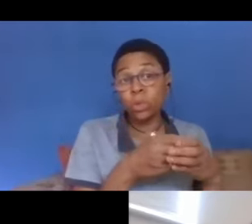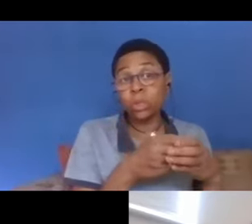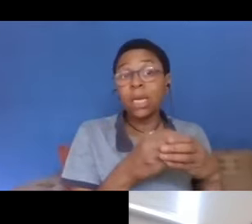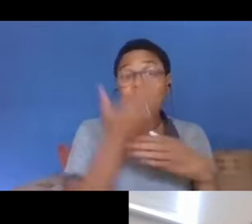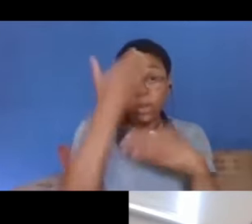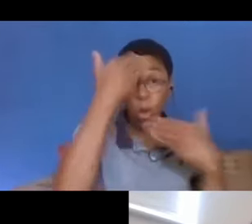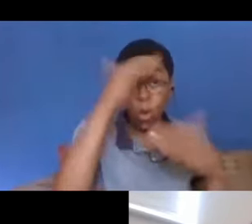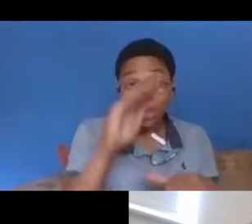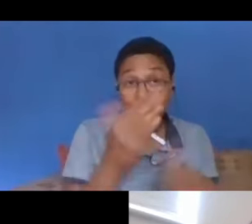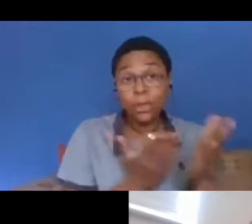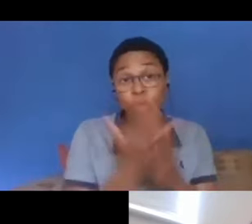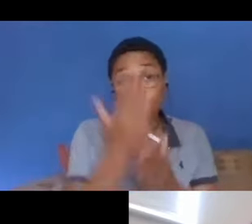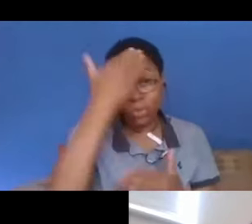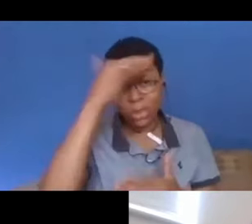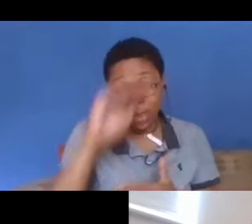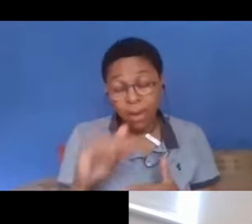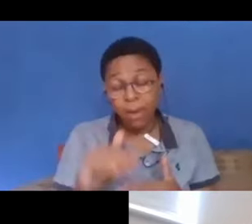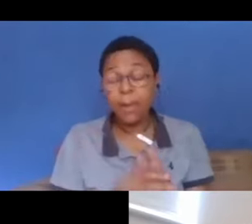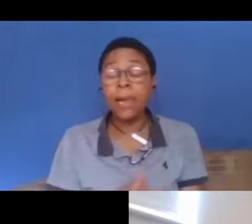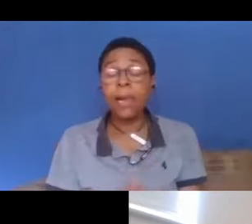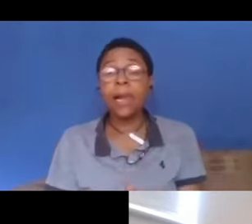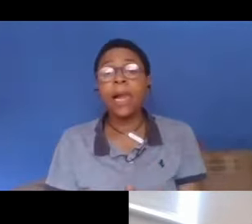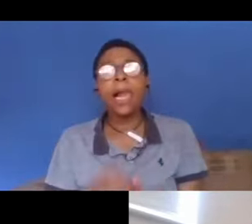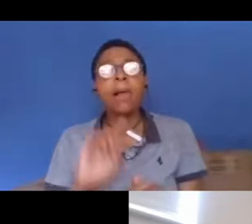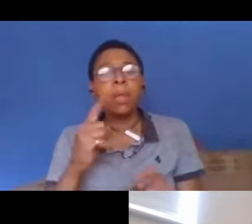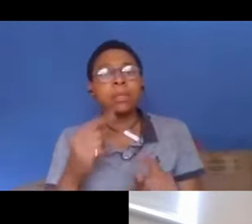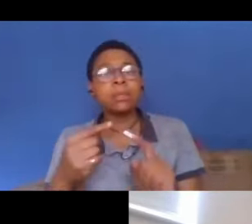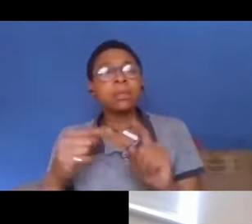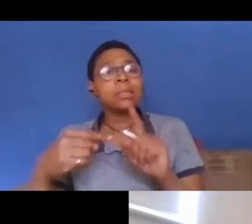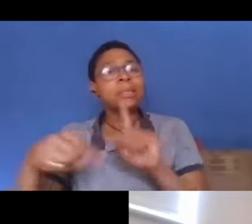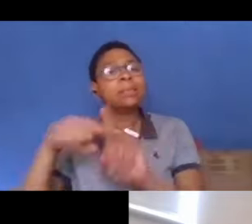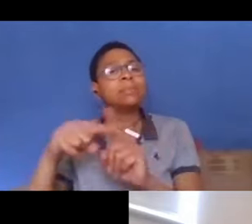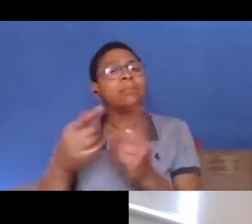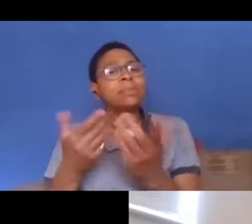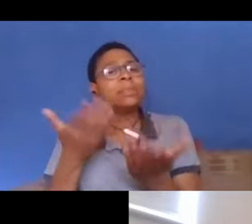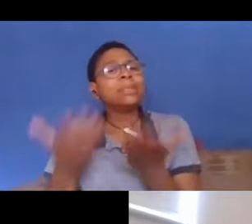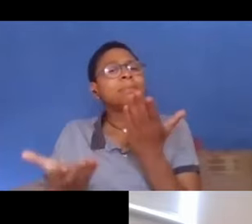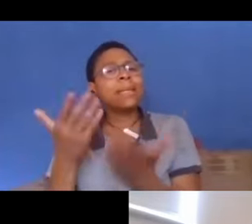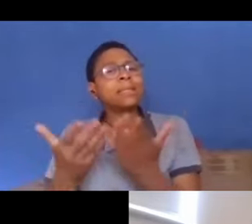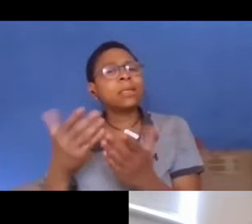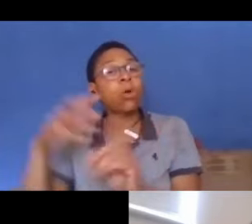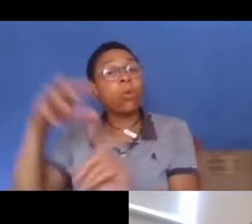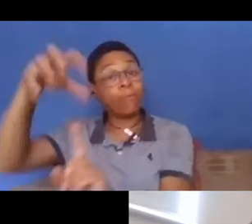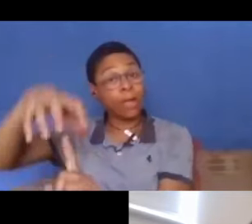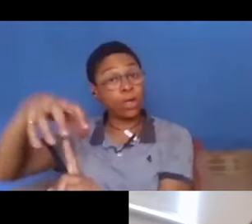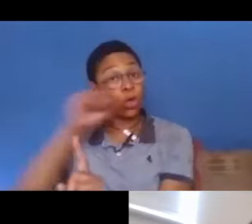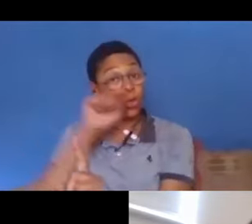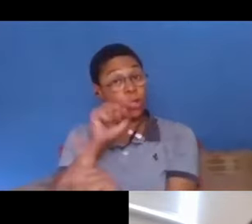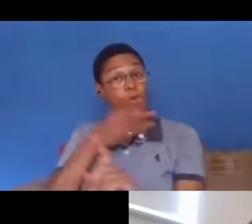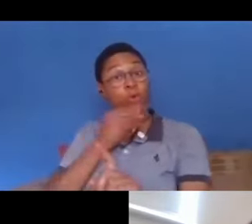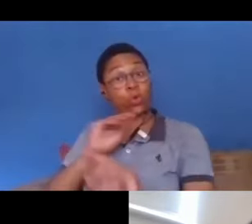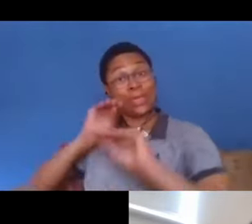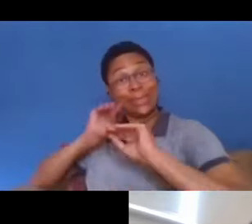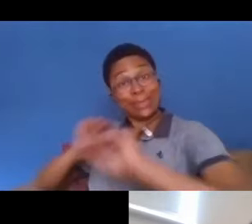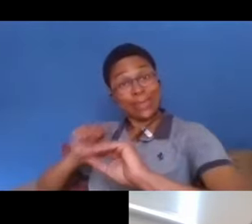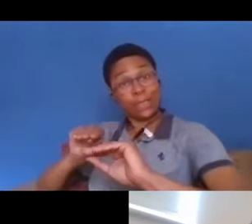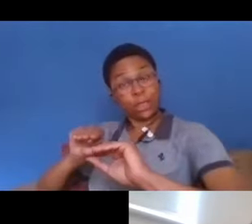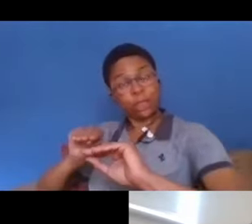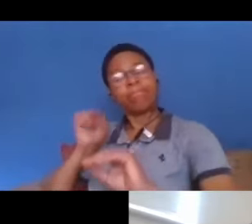elsewhere, depending on the kind of venue that you use to teach young children. But basically, the basic